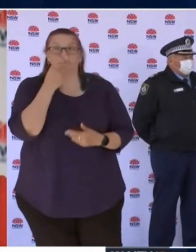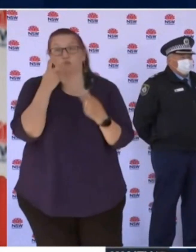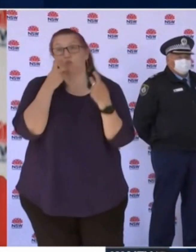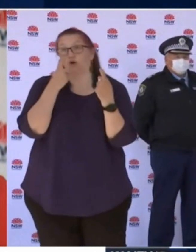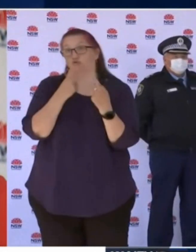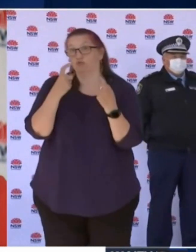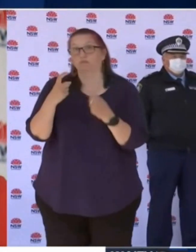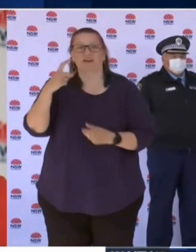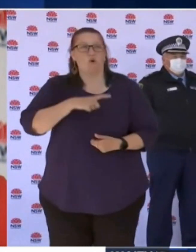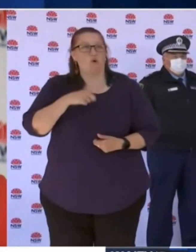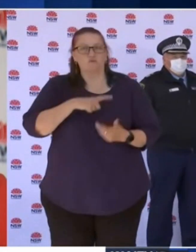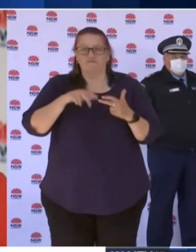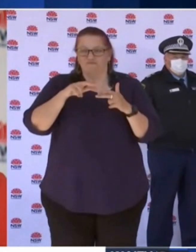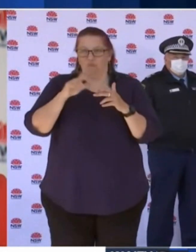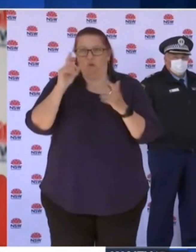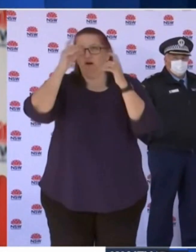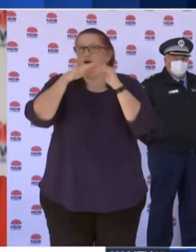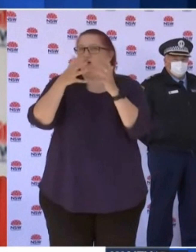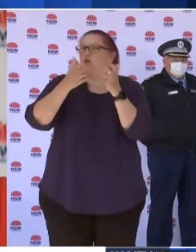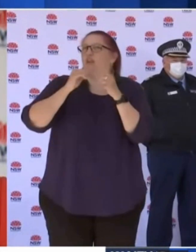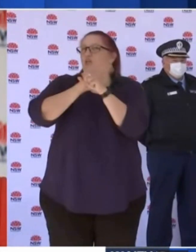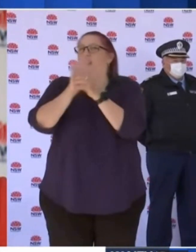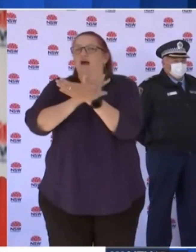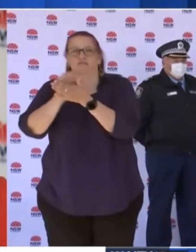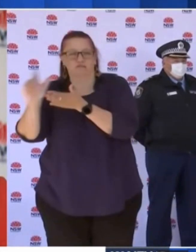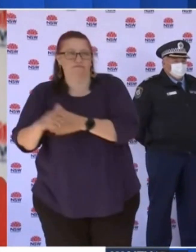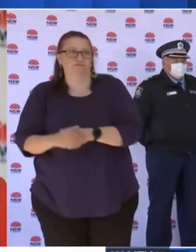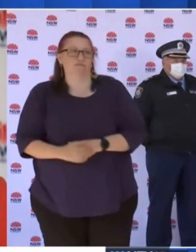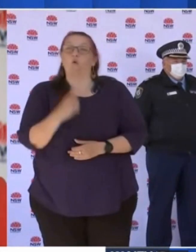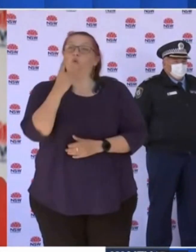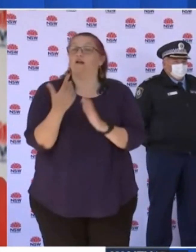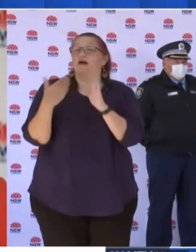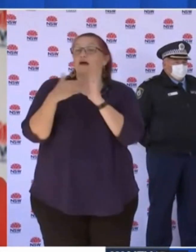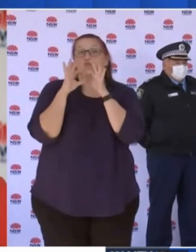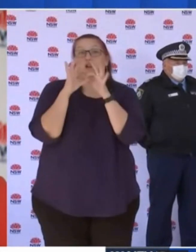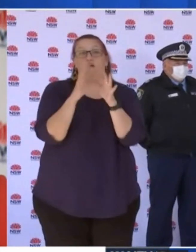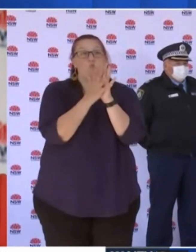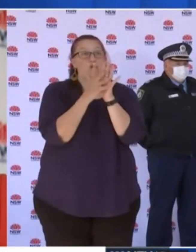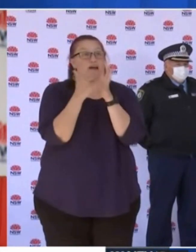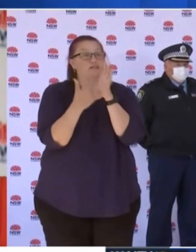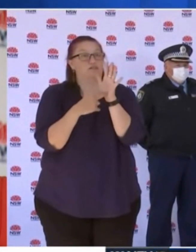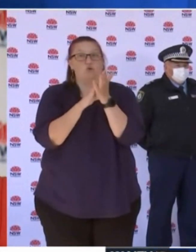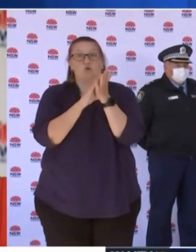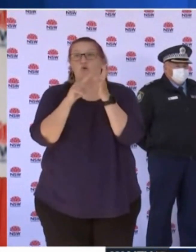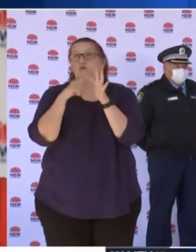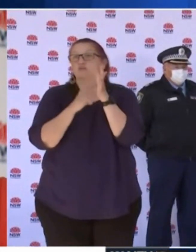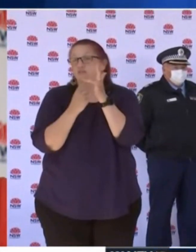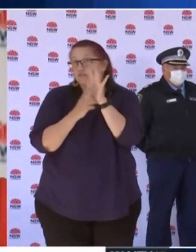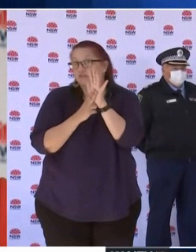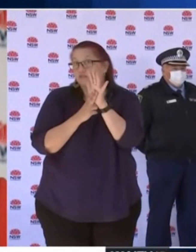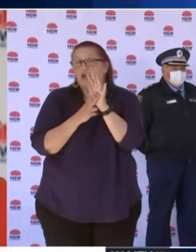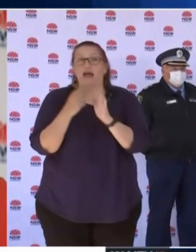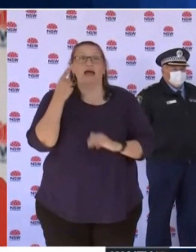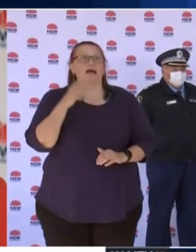West Hoxton birthday party, and we've seen 2 new cases linked to the Crossways Hotel. So this brings the total number